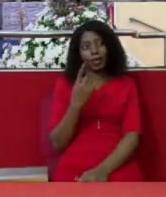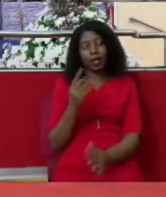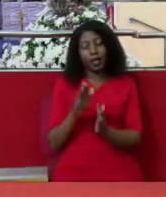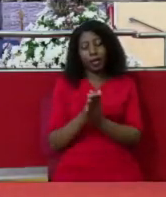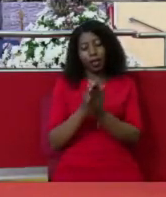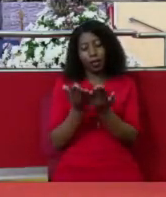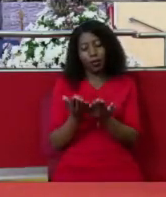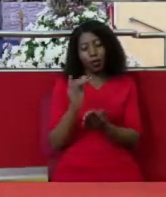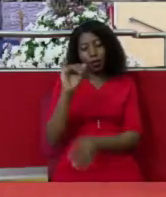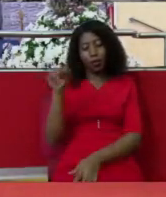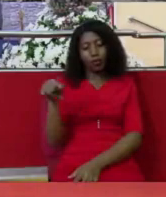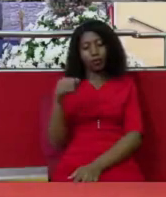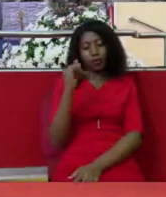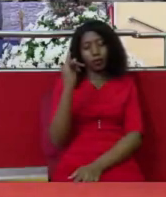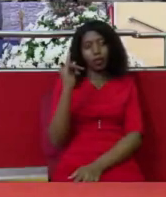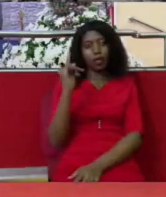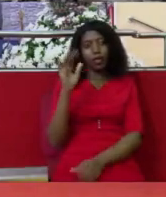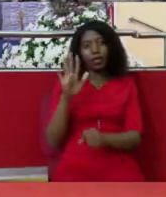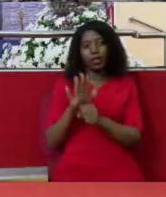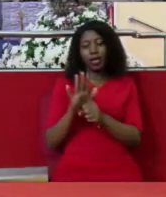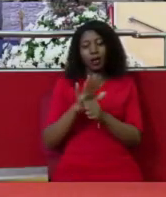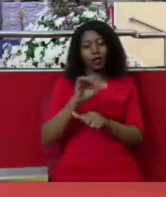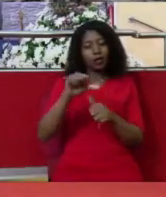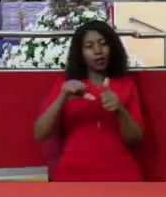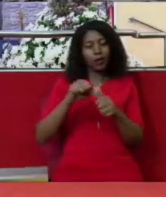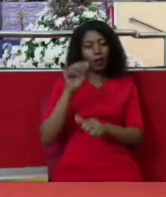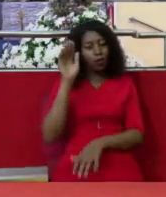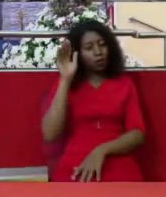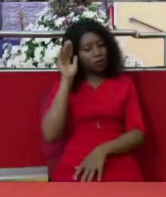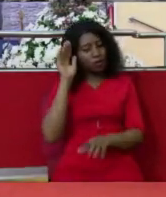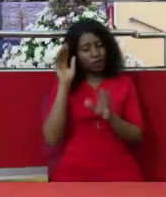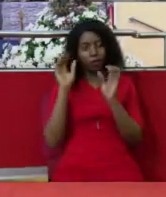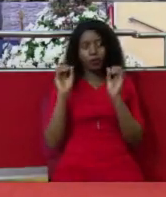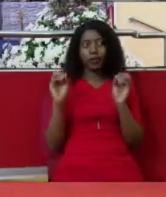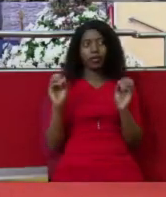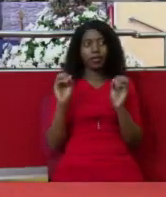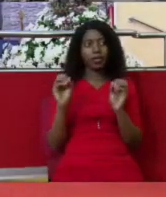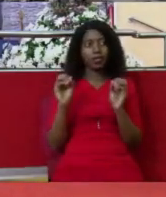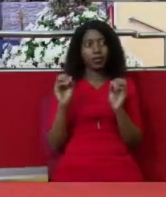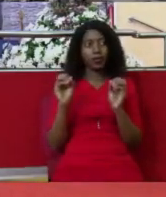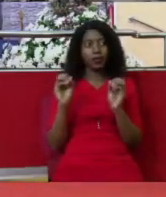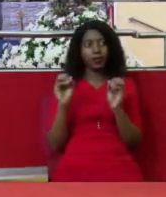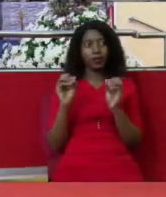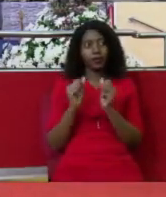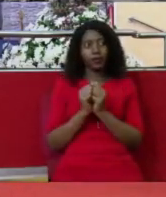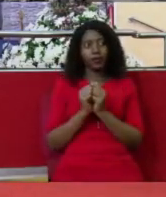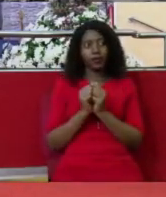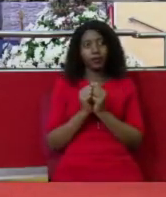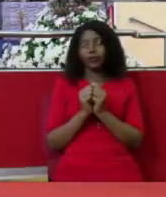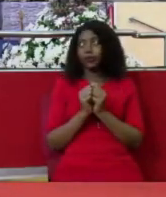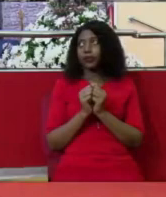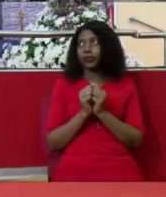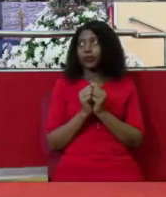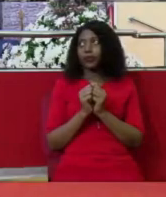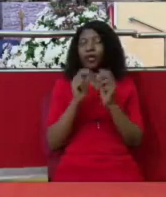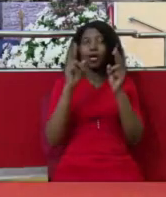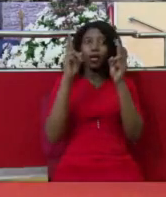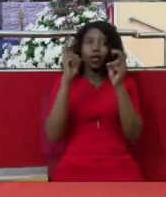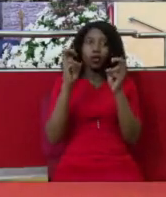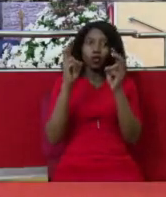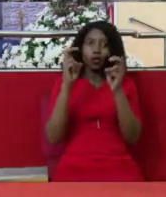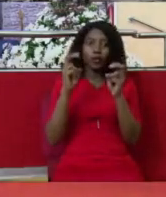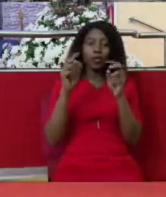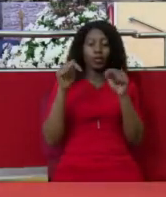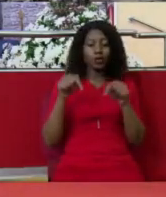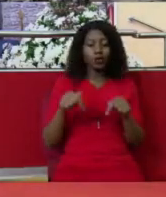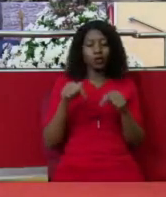is a lot about disobedience. Kitabu cha Jonah kinanena sana kuhusu kutotii. And our topic today is God's